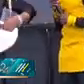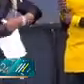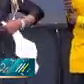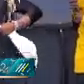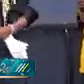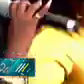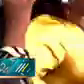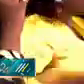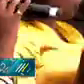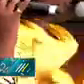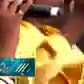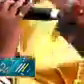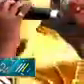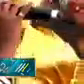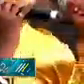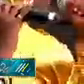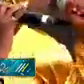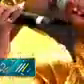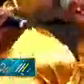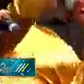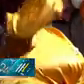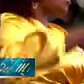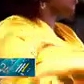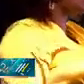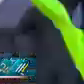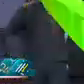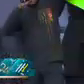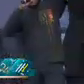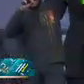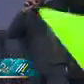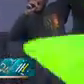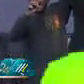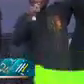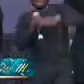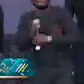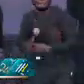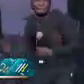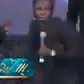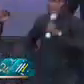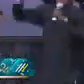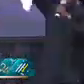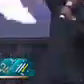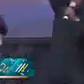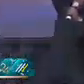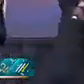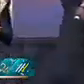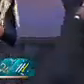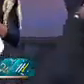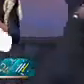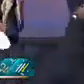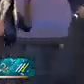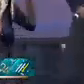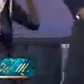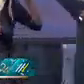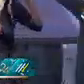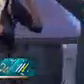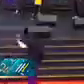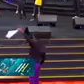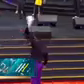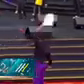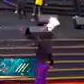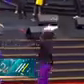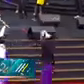are the one inside of me you are the you are the high you are the